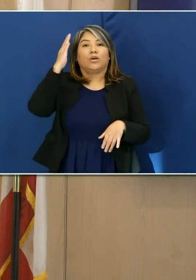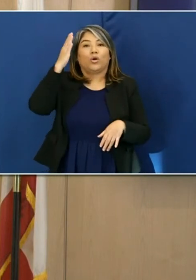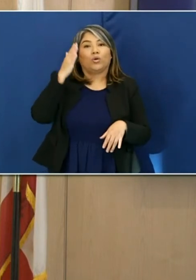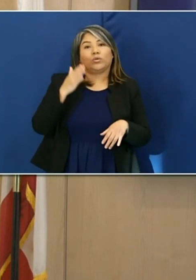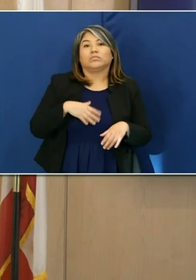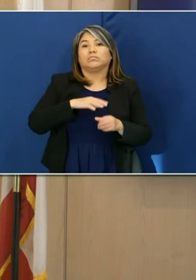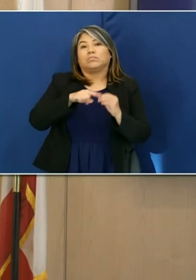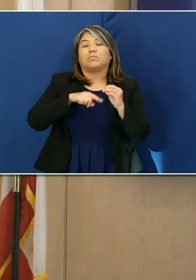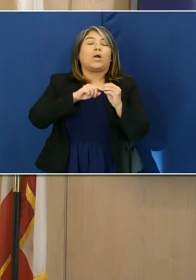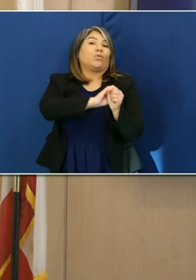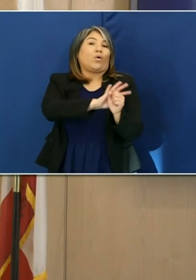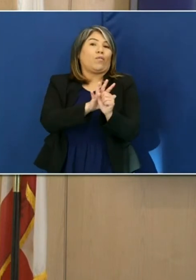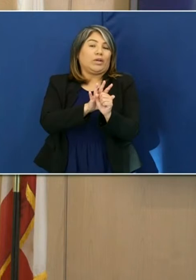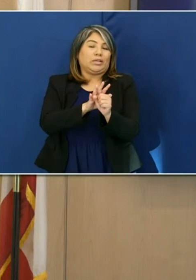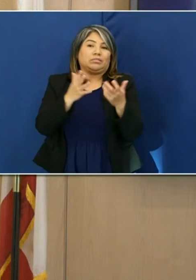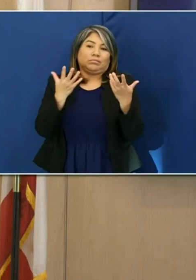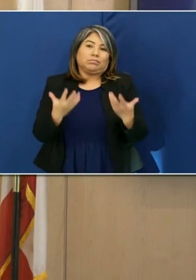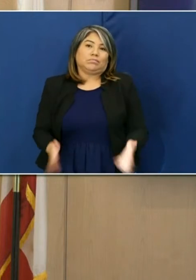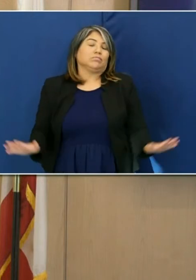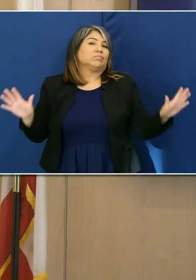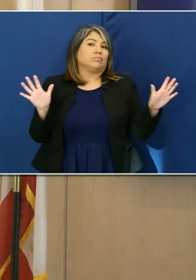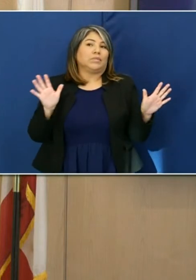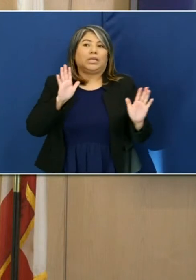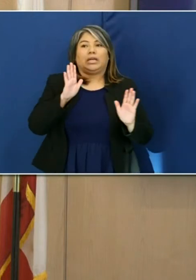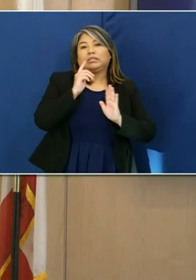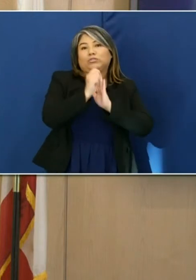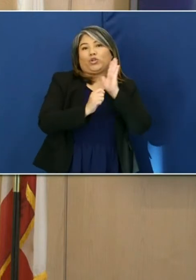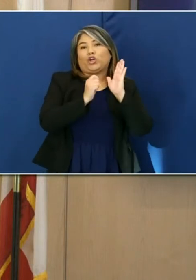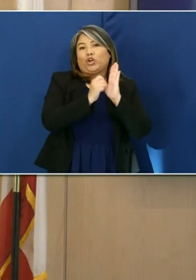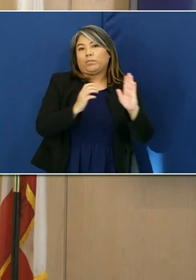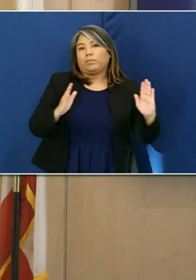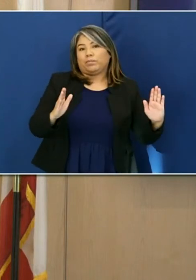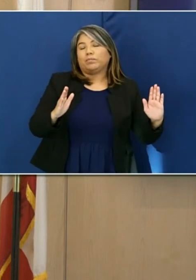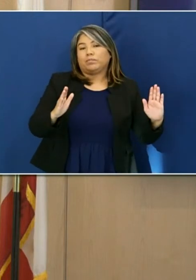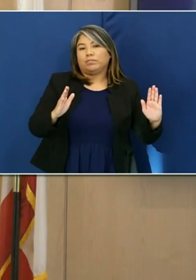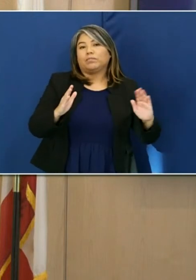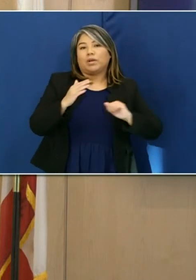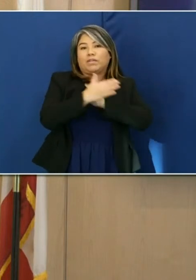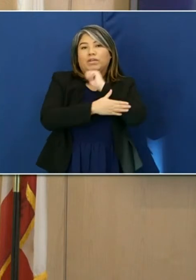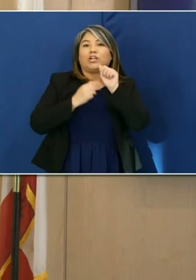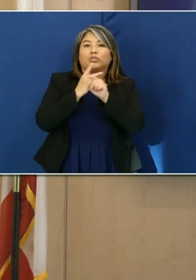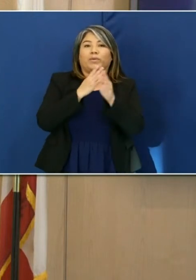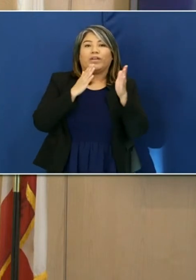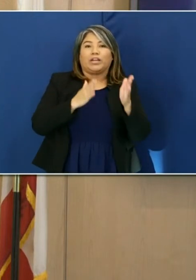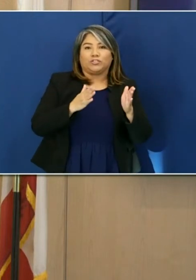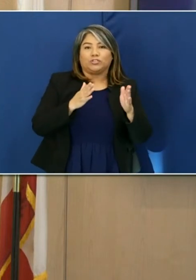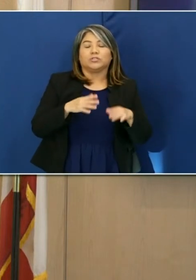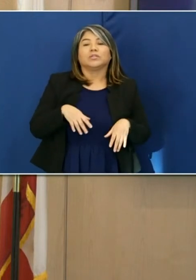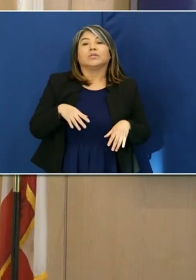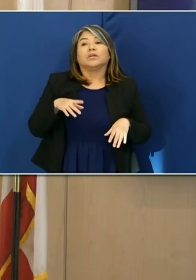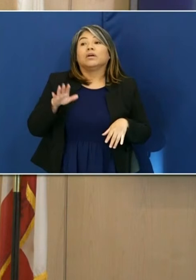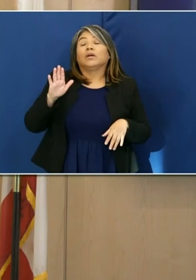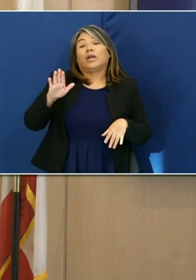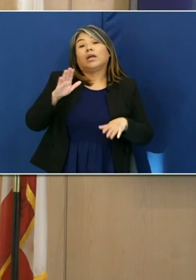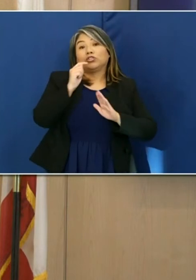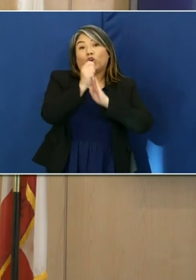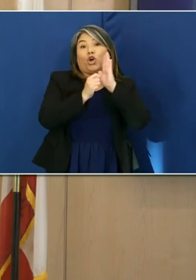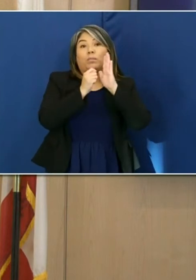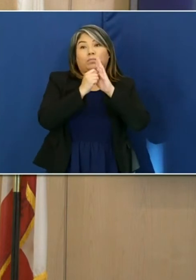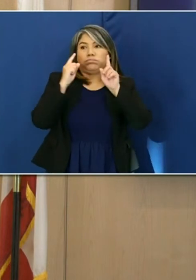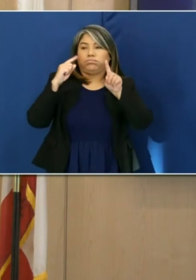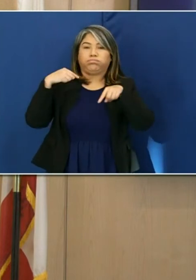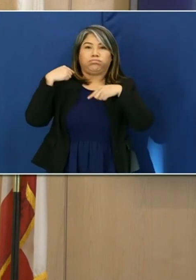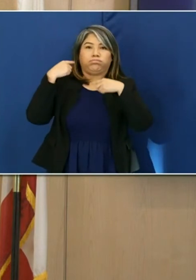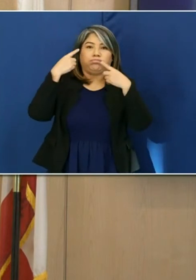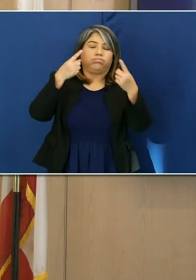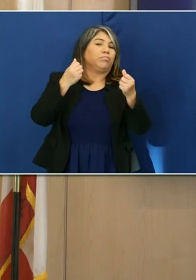briefing as he completes his term of service as a county supervisor in San Diego County, a term that has spanned decades